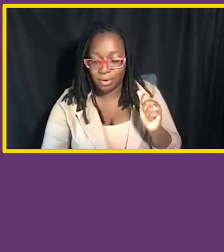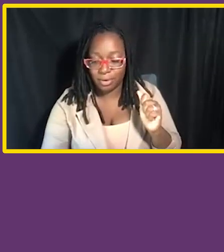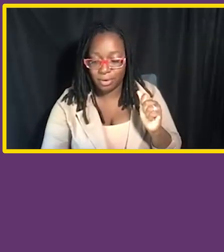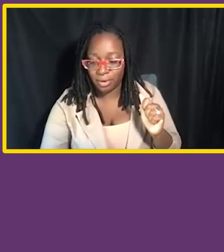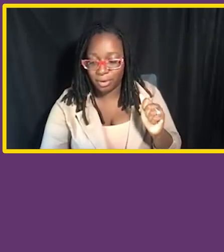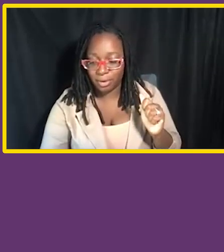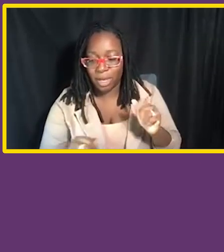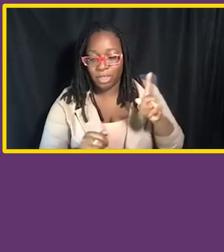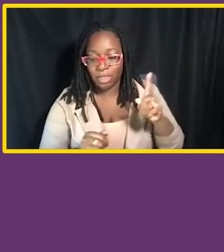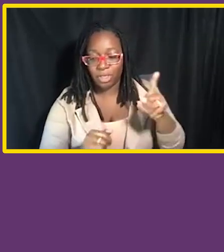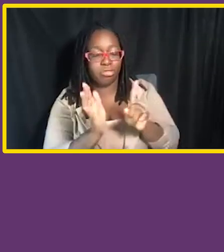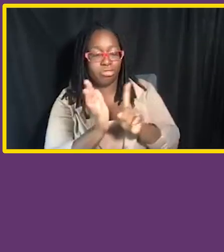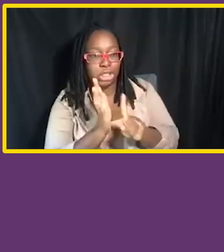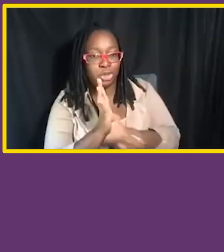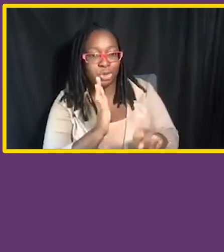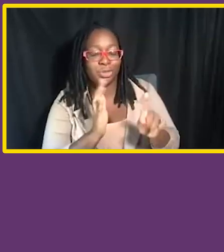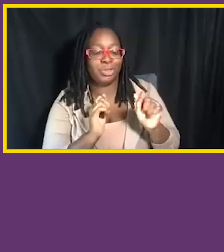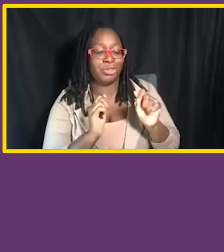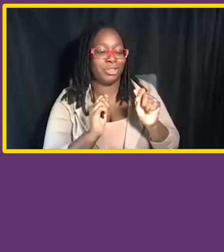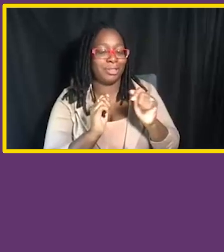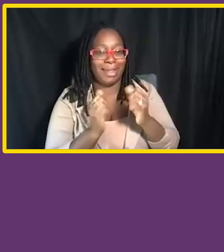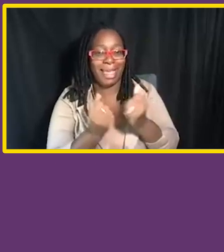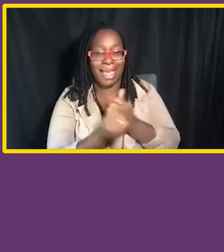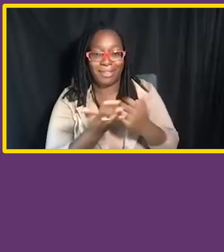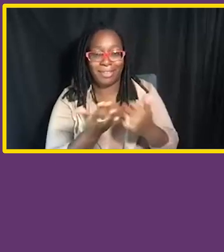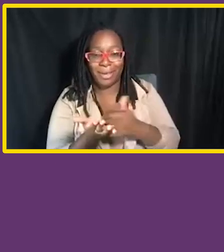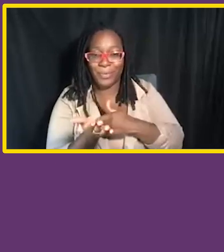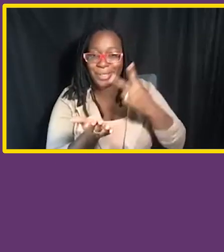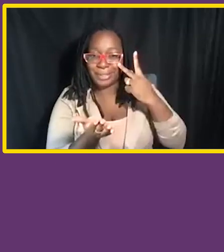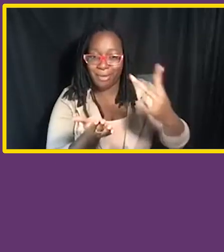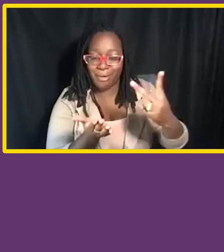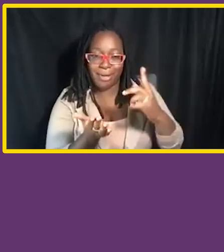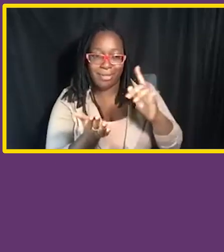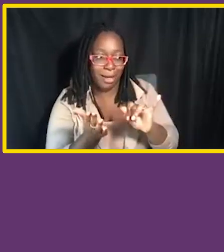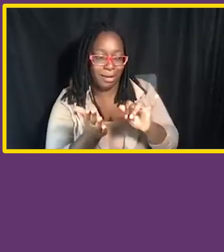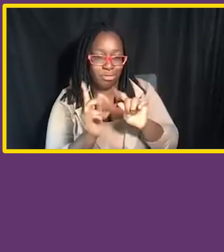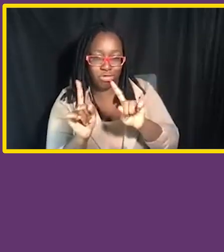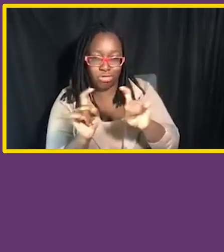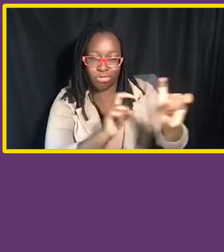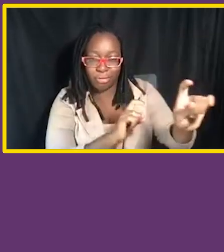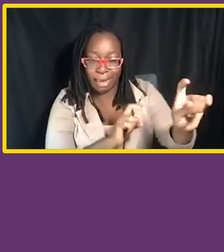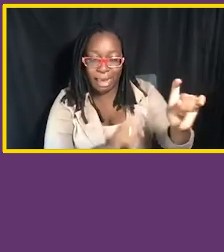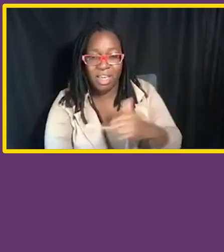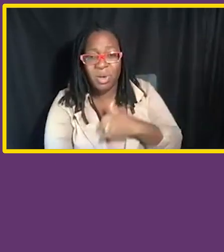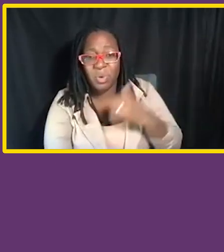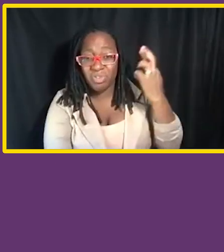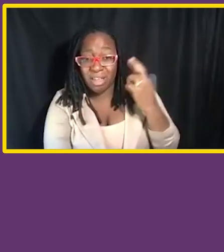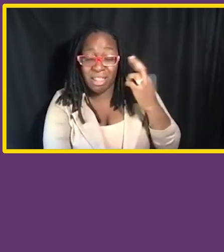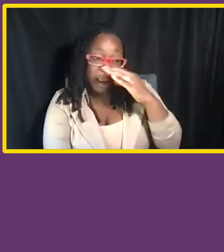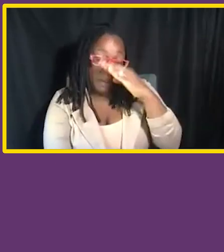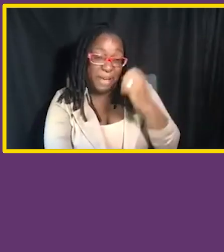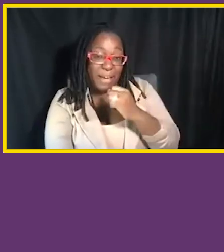and the things that we found in the survey, is that, a lot of times, like I find that Black women are left to sort